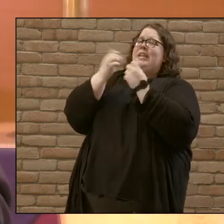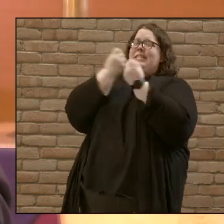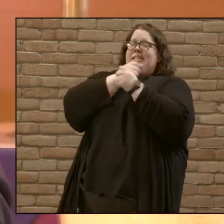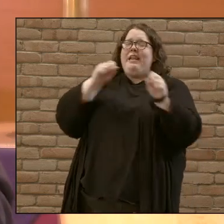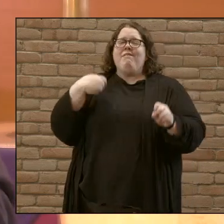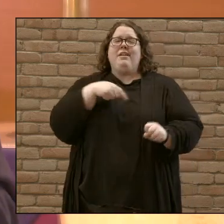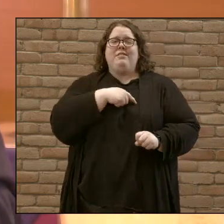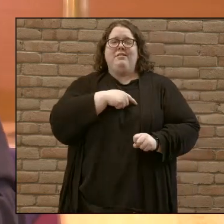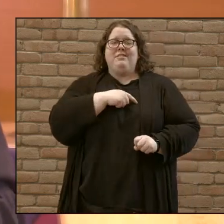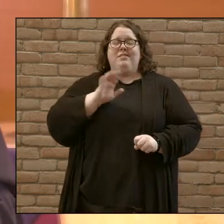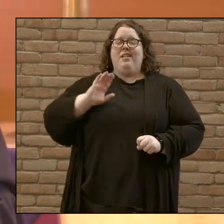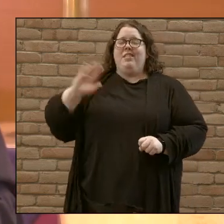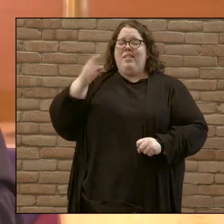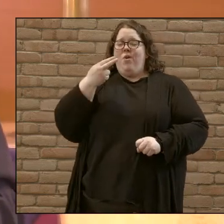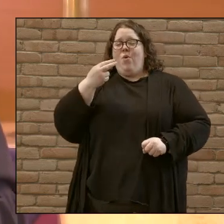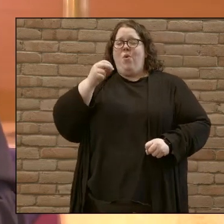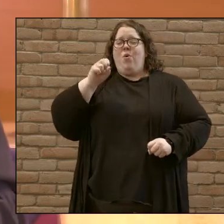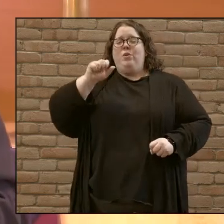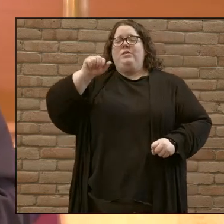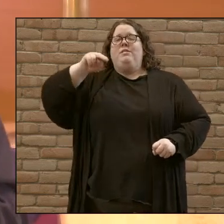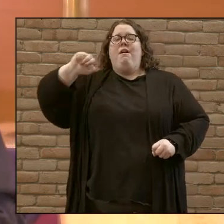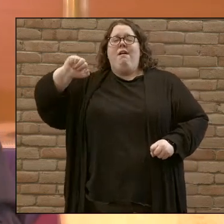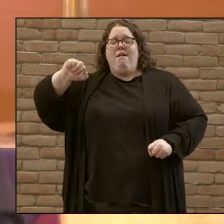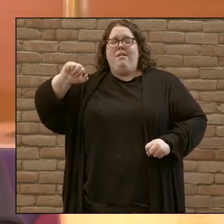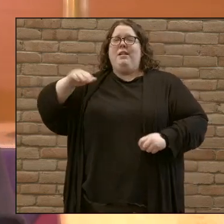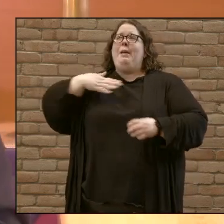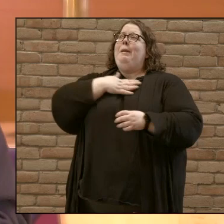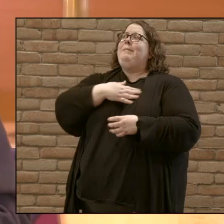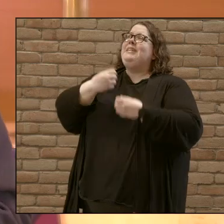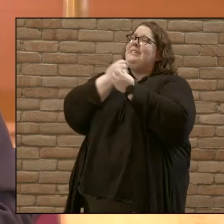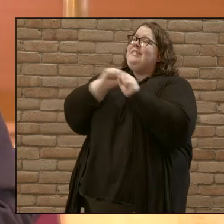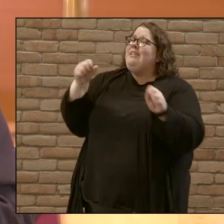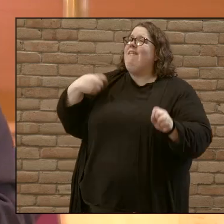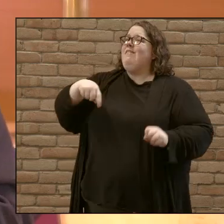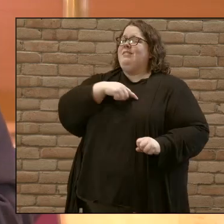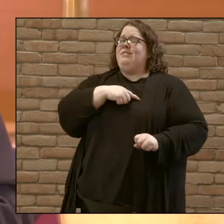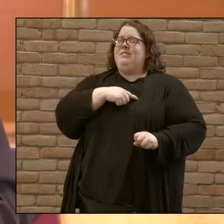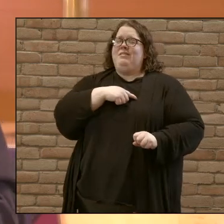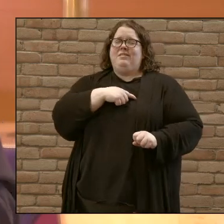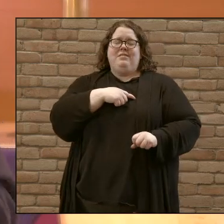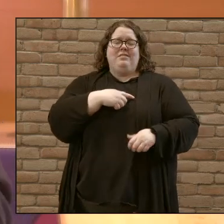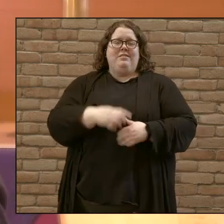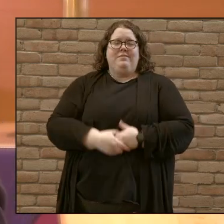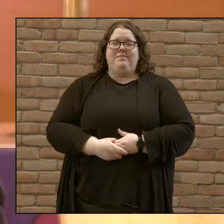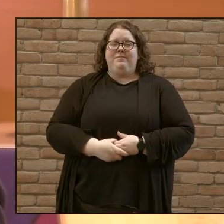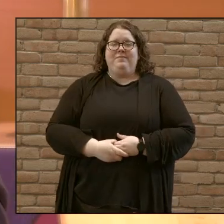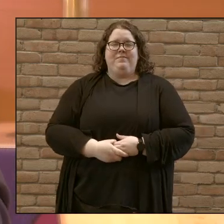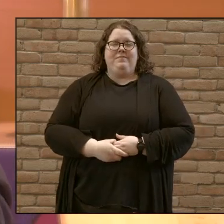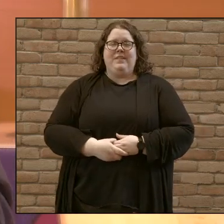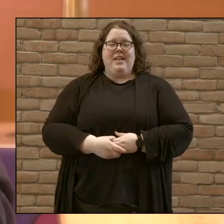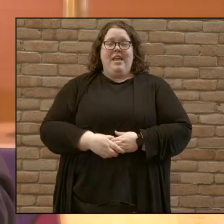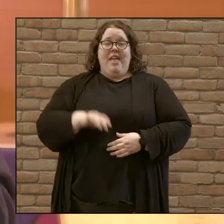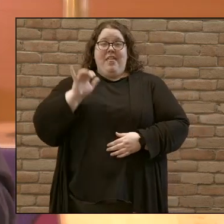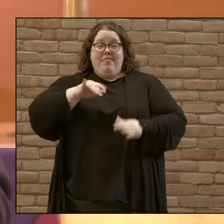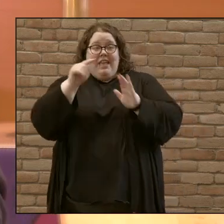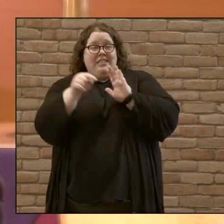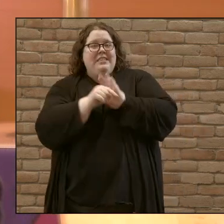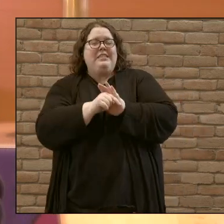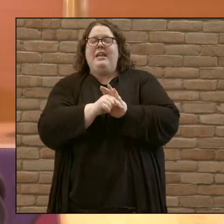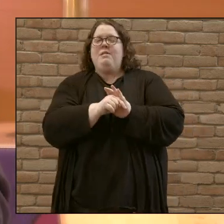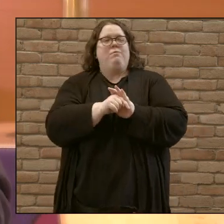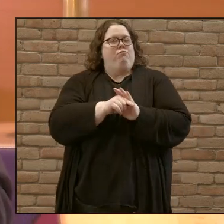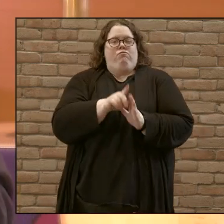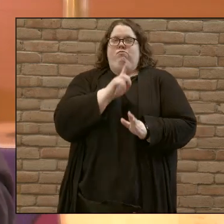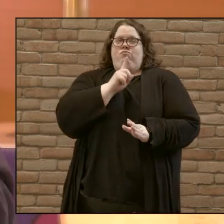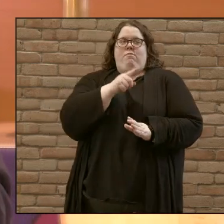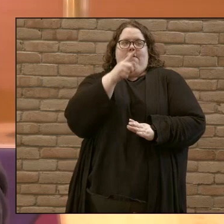their Hosanna, their please save us was limited. They did not fully understand the